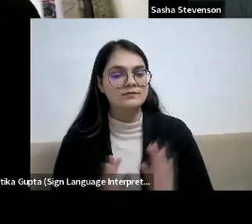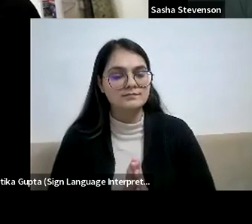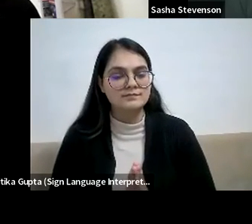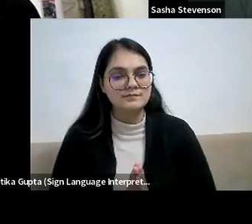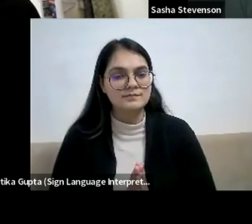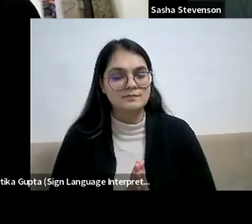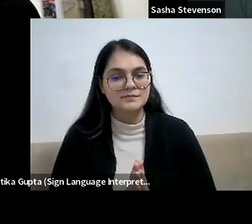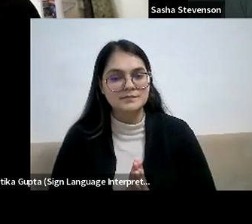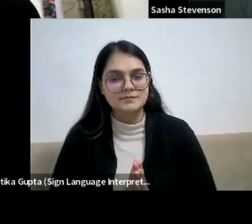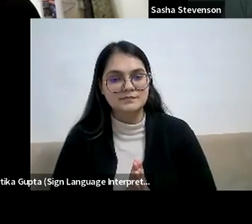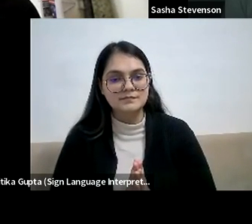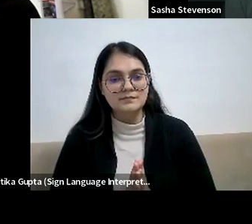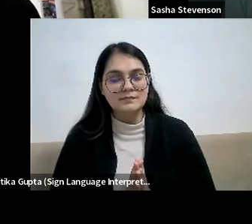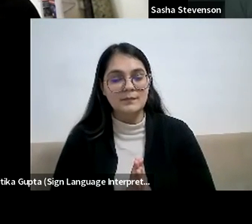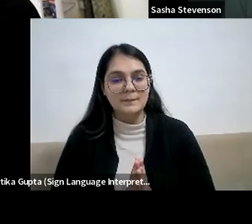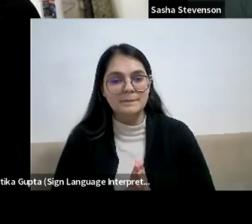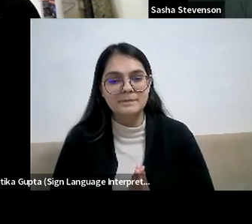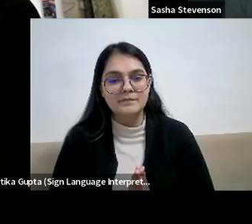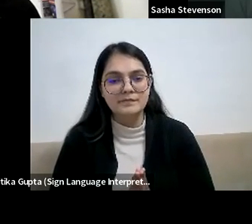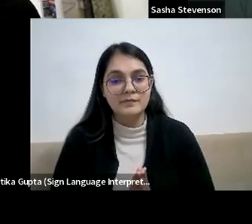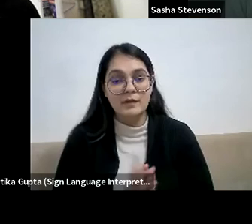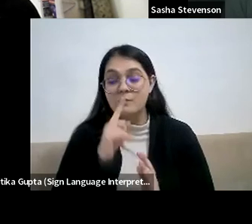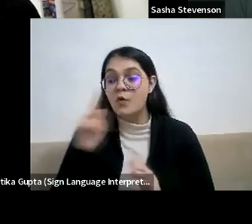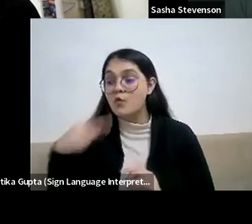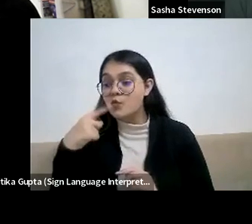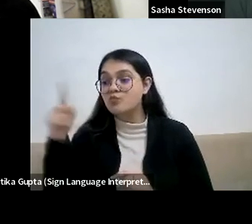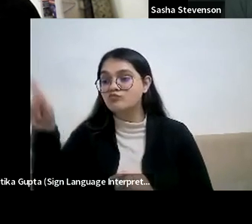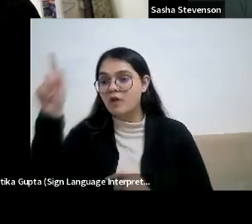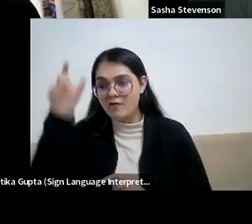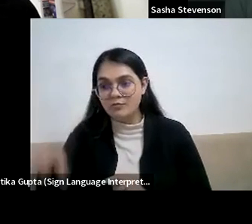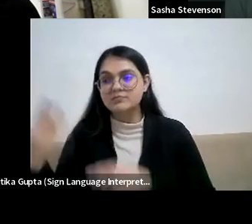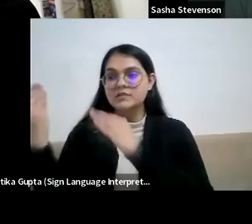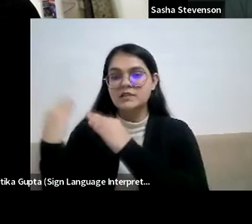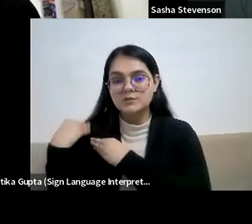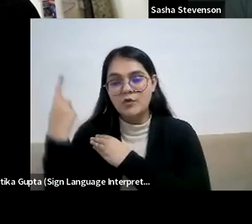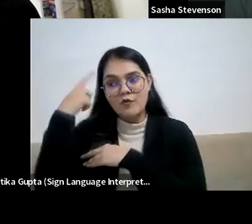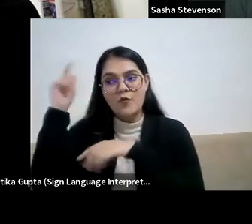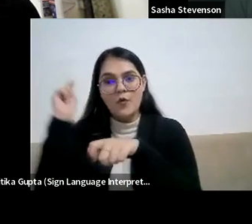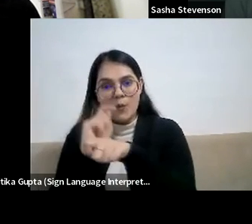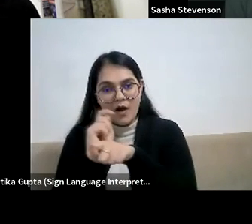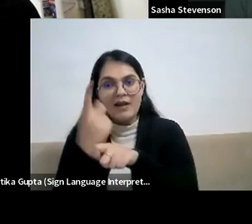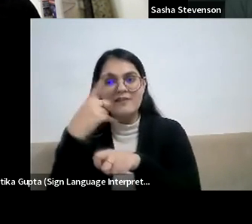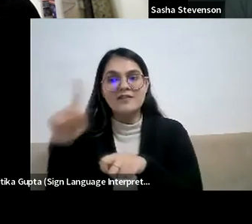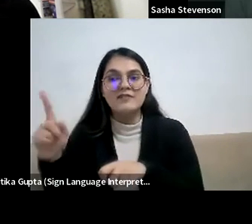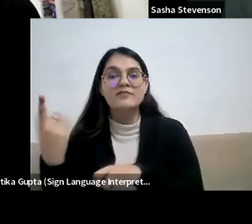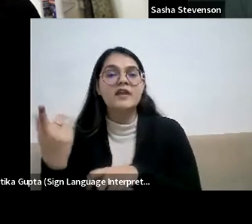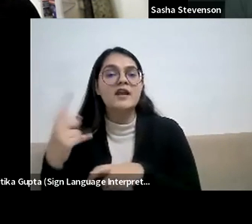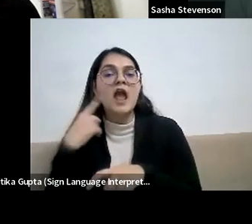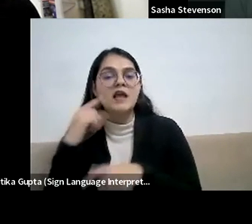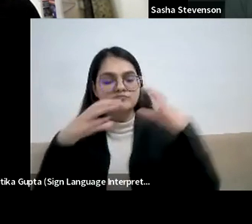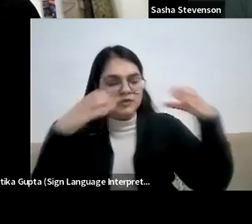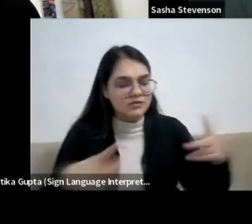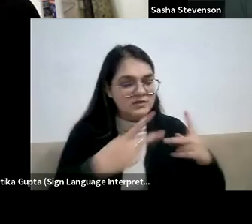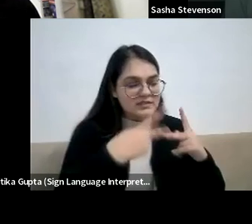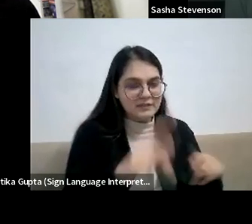because those responsible for working our institutions of governance are at the end